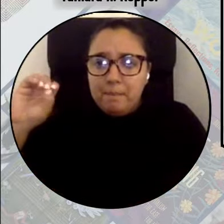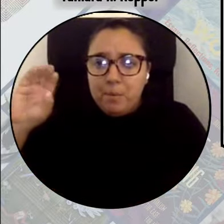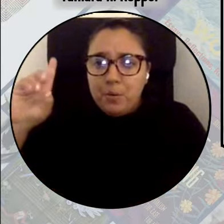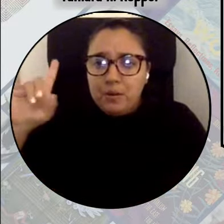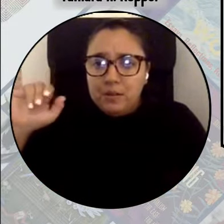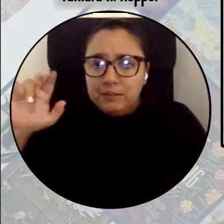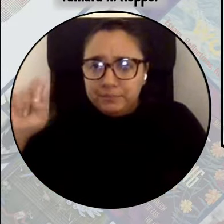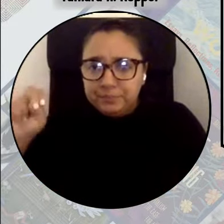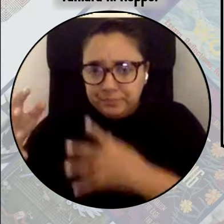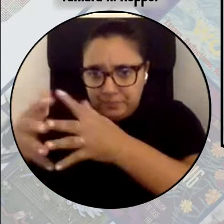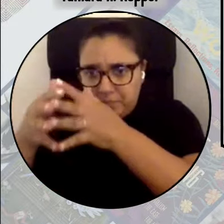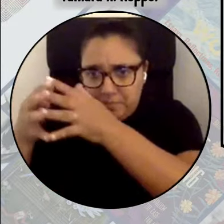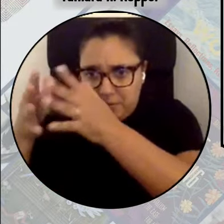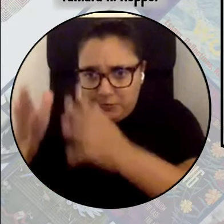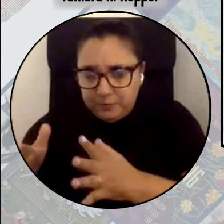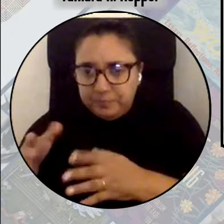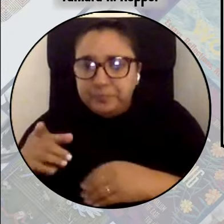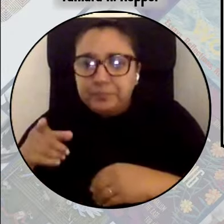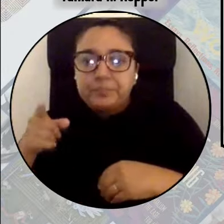Support,